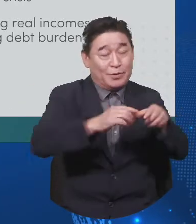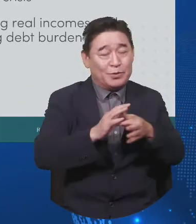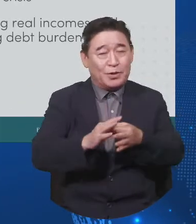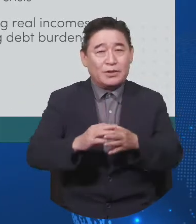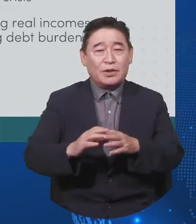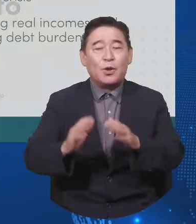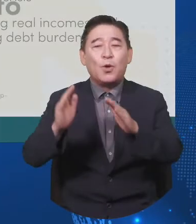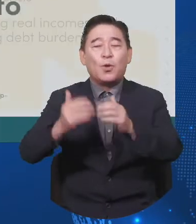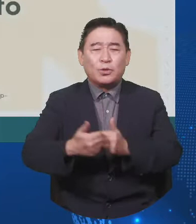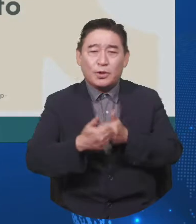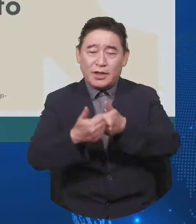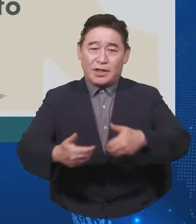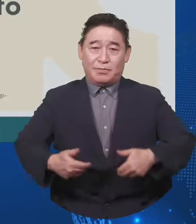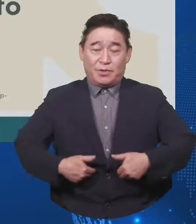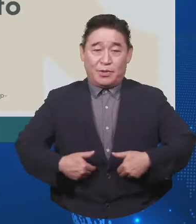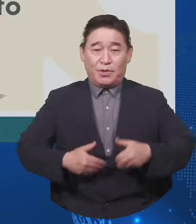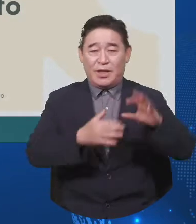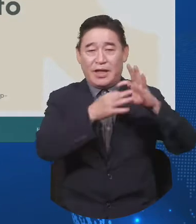all.